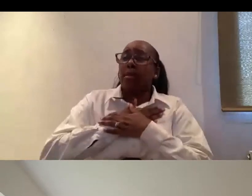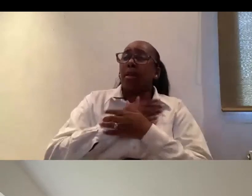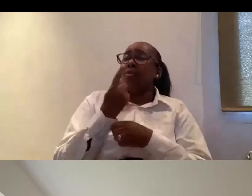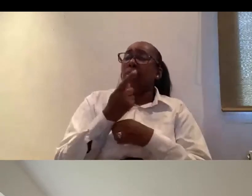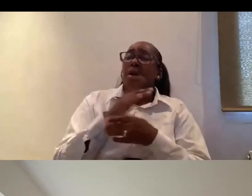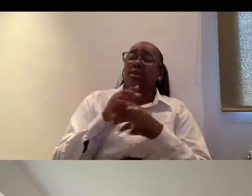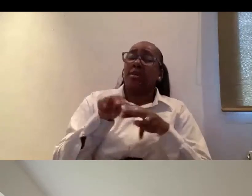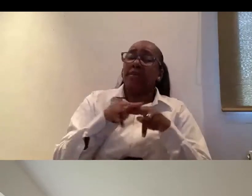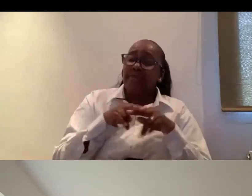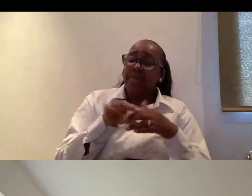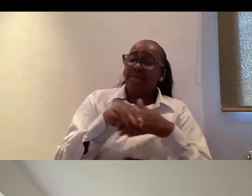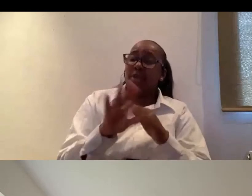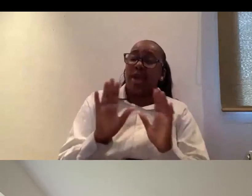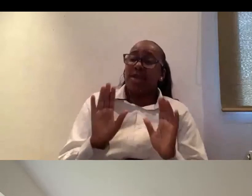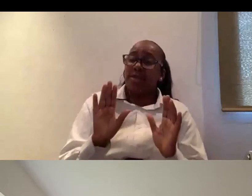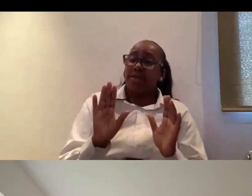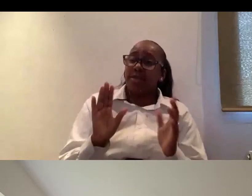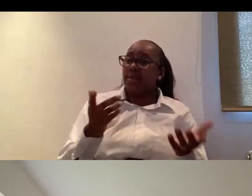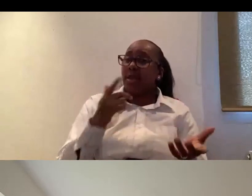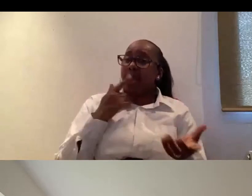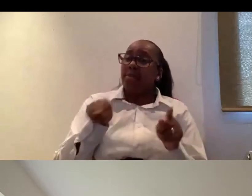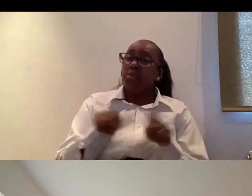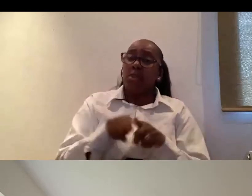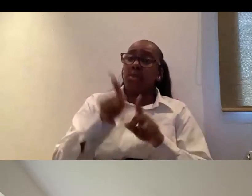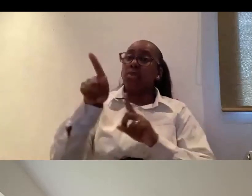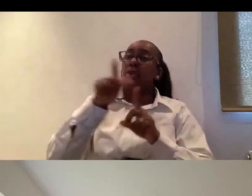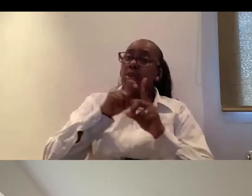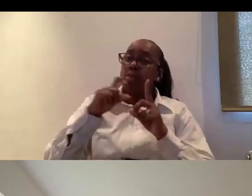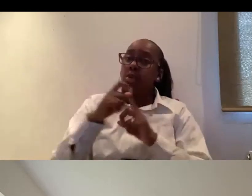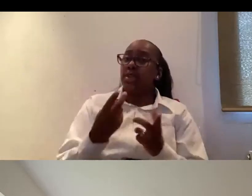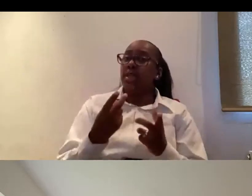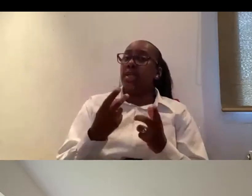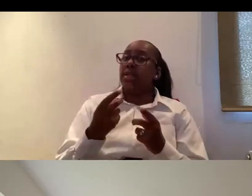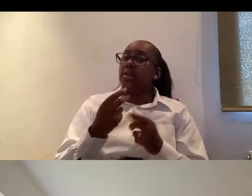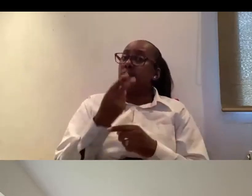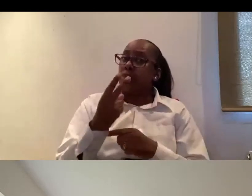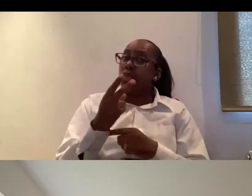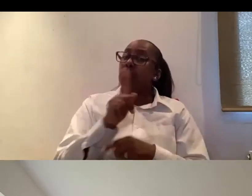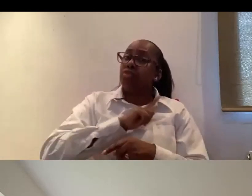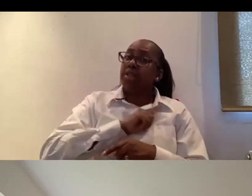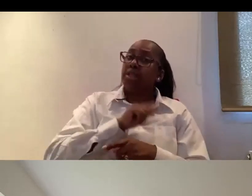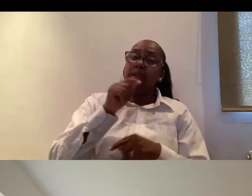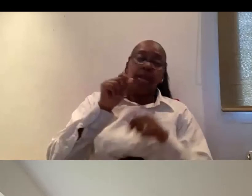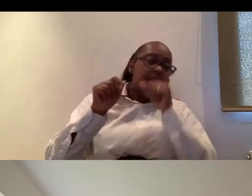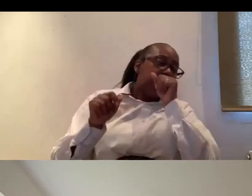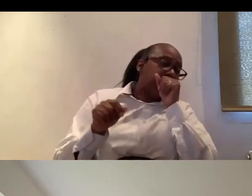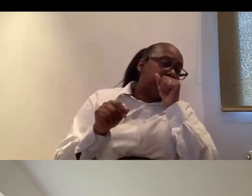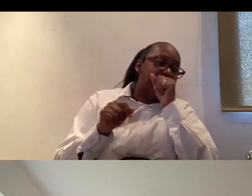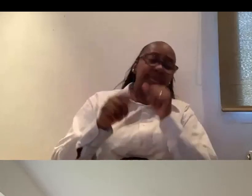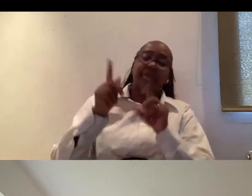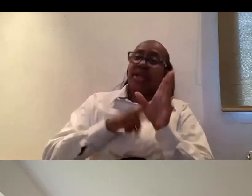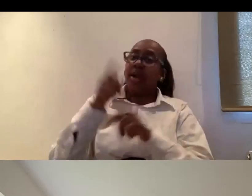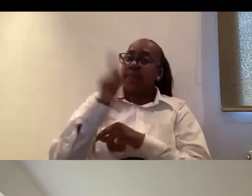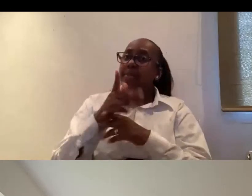friends, your colleagues and your community. So those are two really good reasons, I think, why young, fit and healthy people should